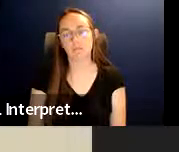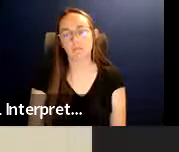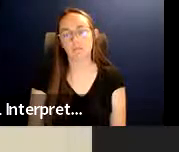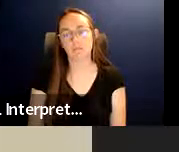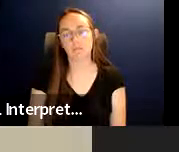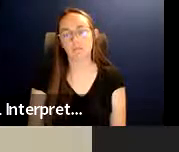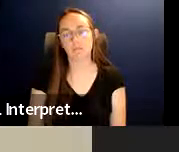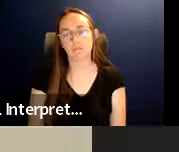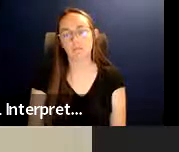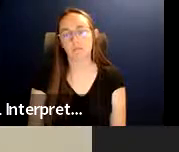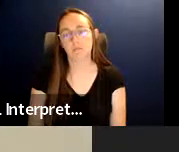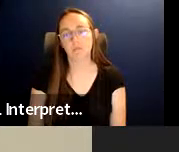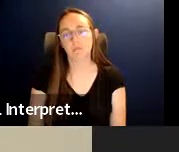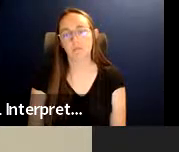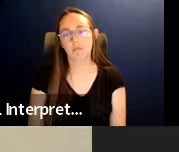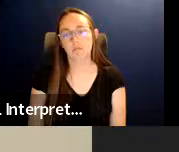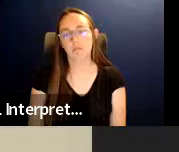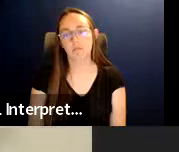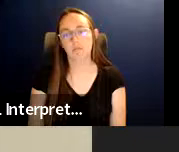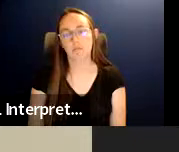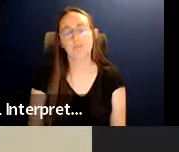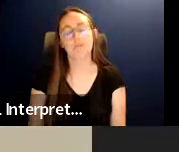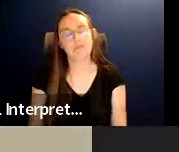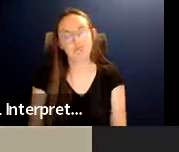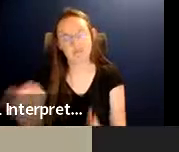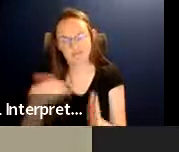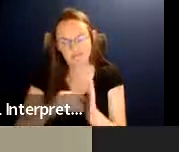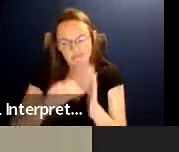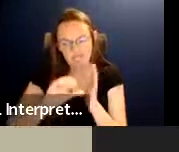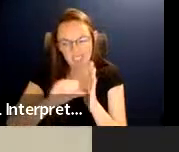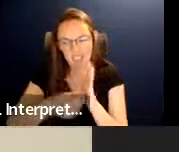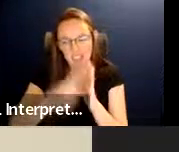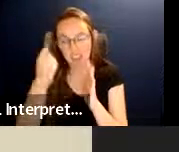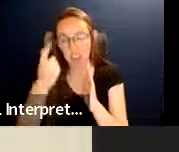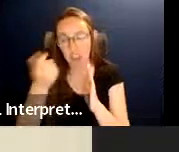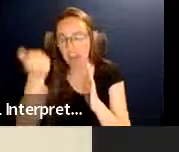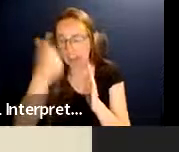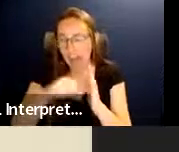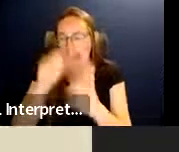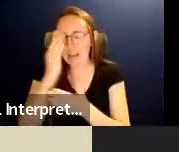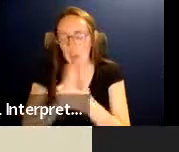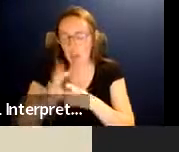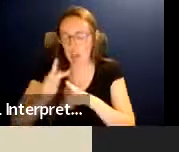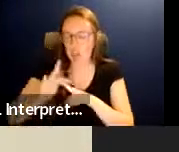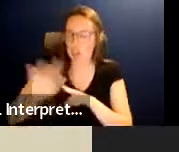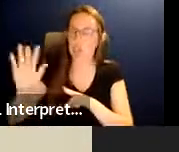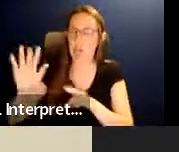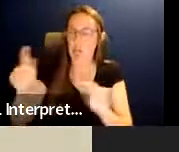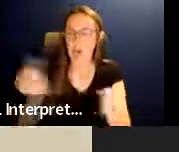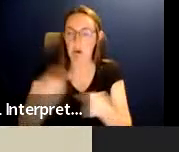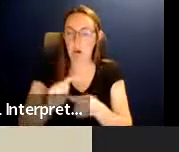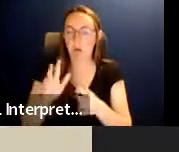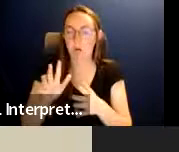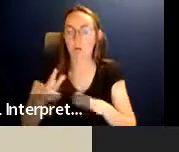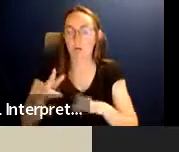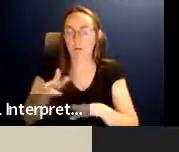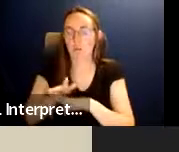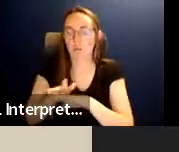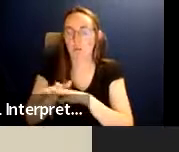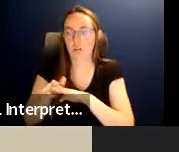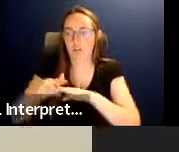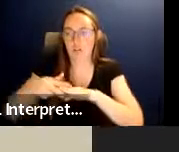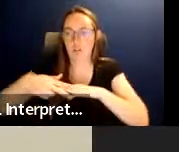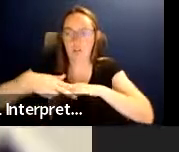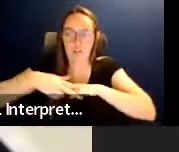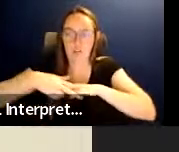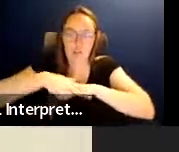And then you want to go through and, again, any part that's possibly sharp, you want to go and knock off